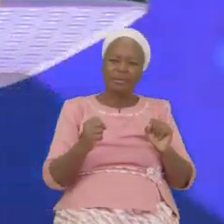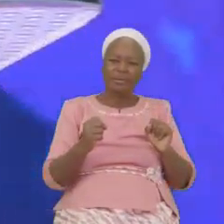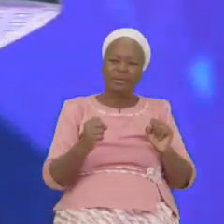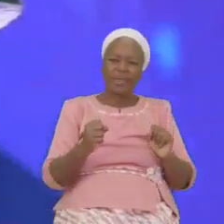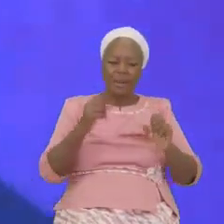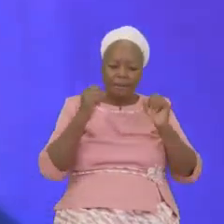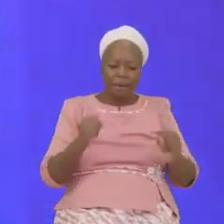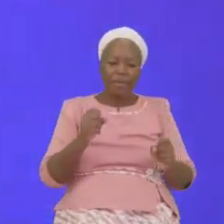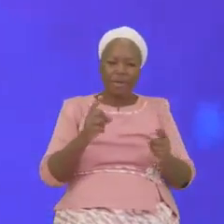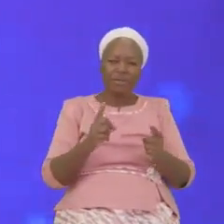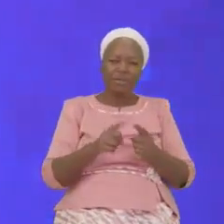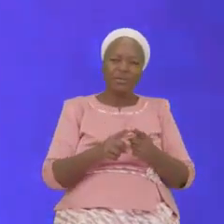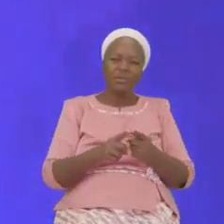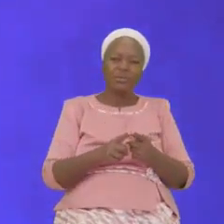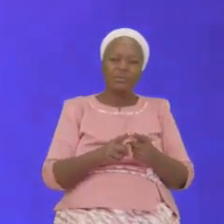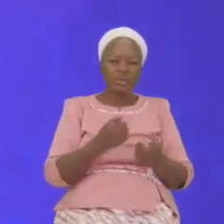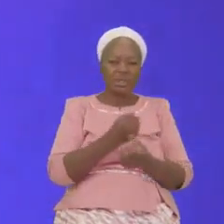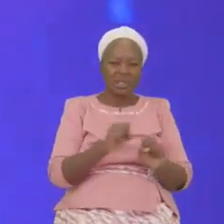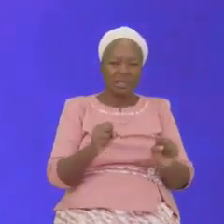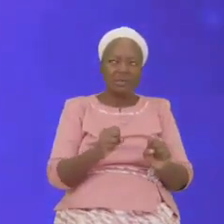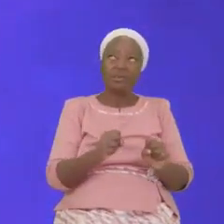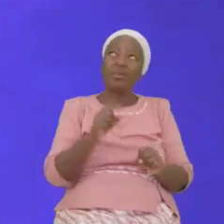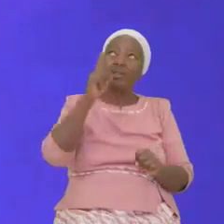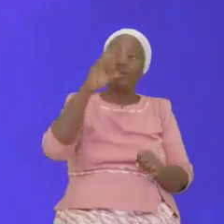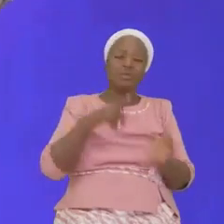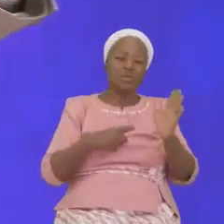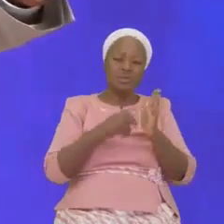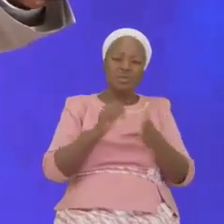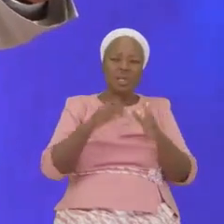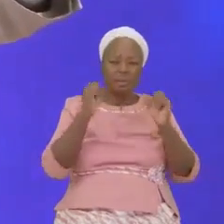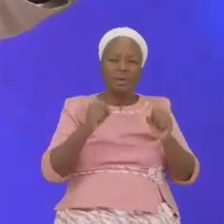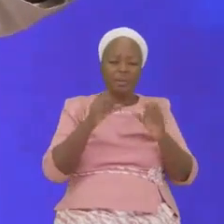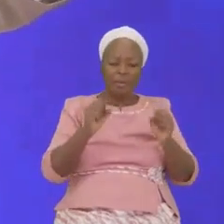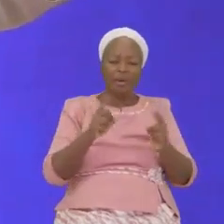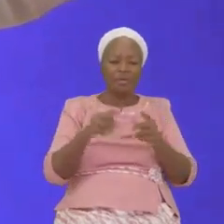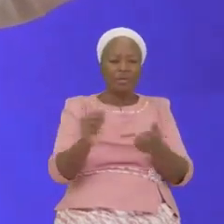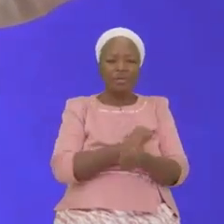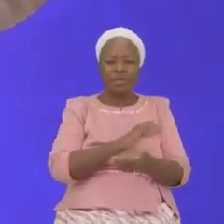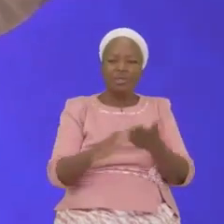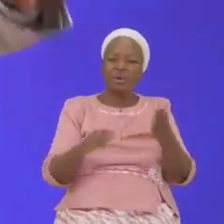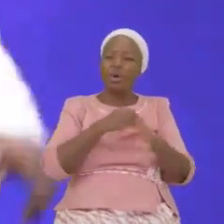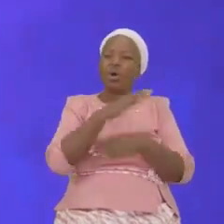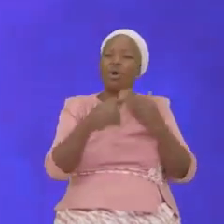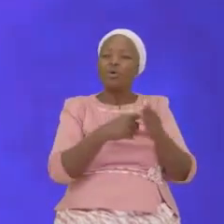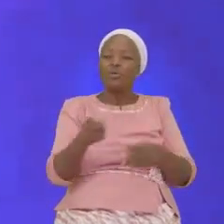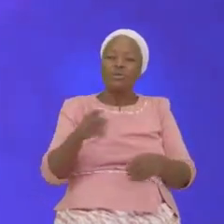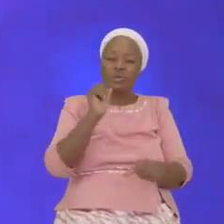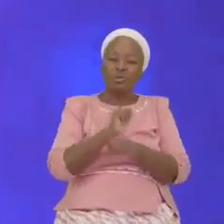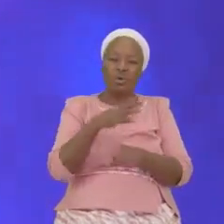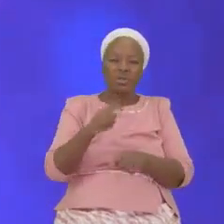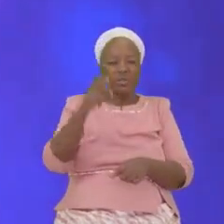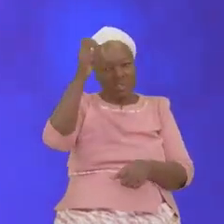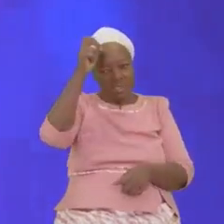Power to save. He'll manifest his power. Power to destroy all those works of the